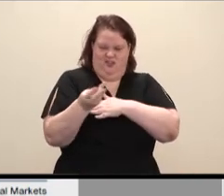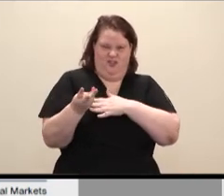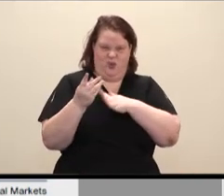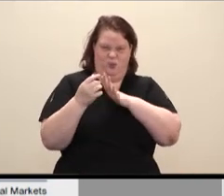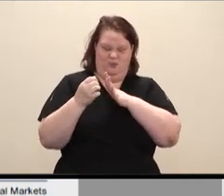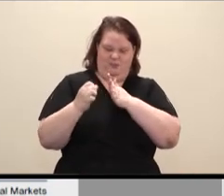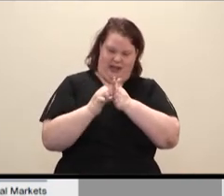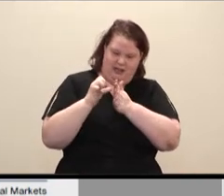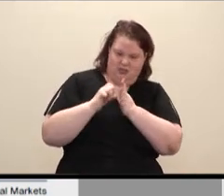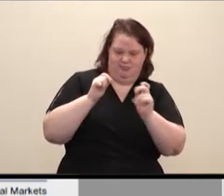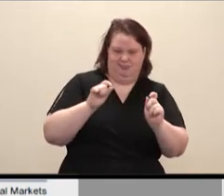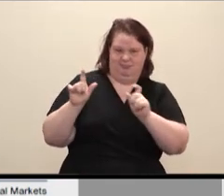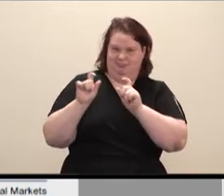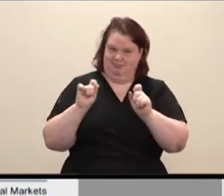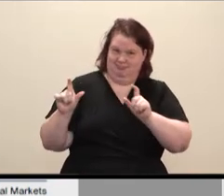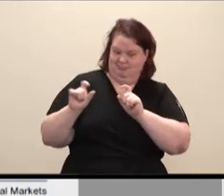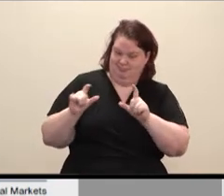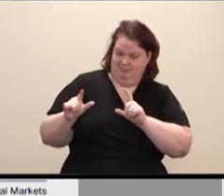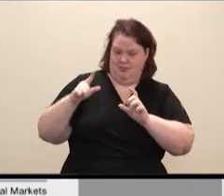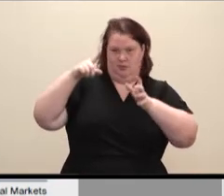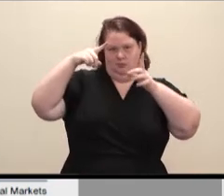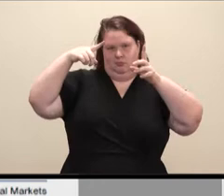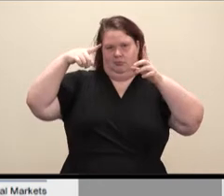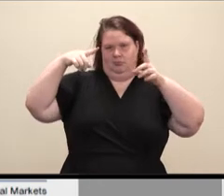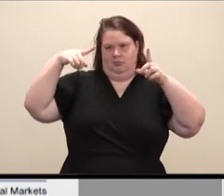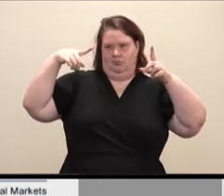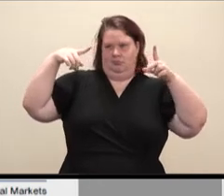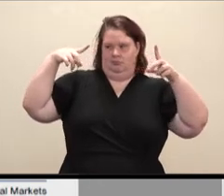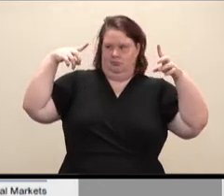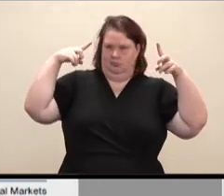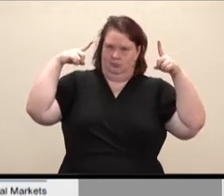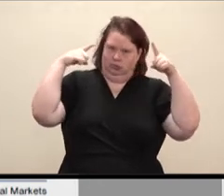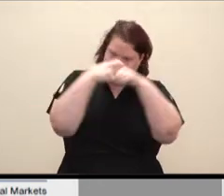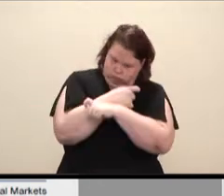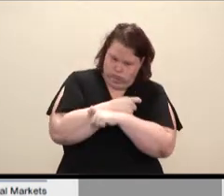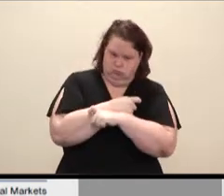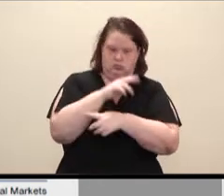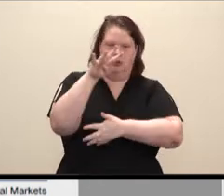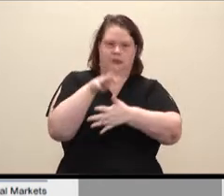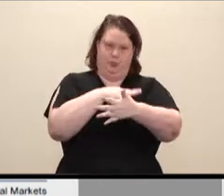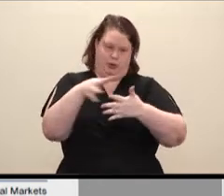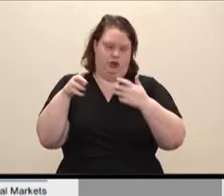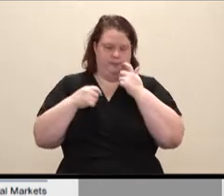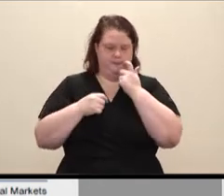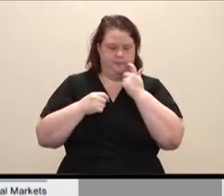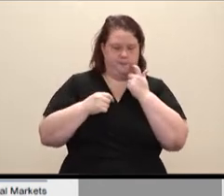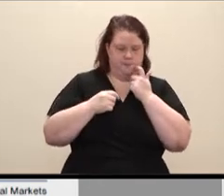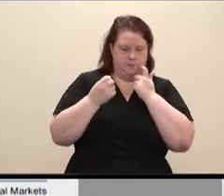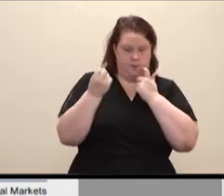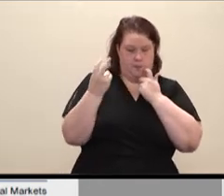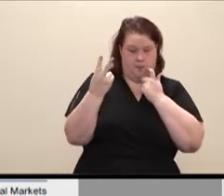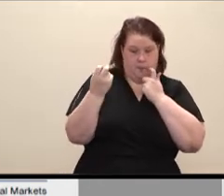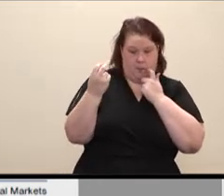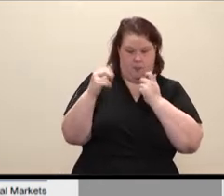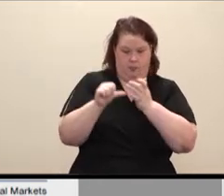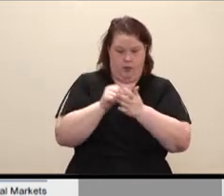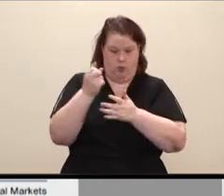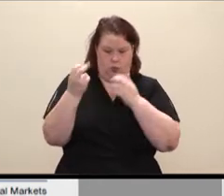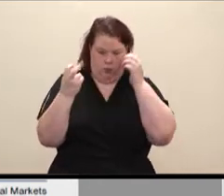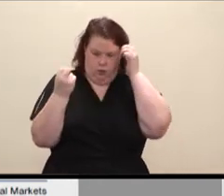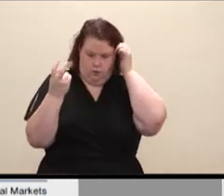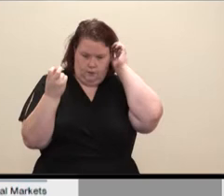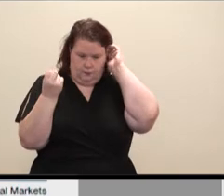they get into the nitty-gritty detail of the spreadsheets, okay? So page number 12 is the spreadsheet that drives